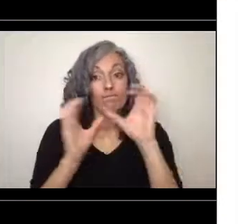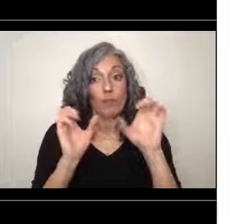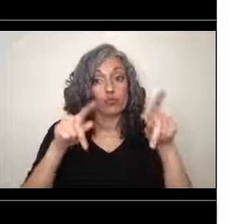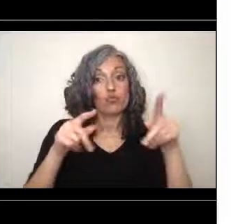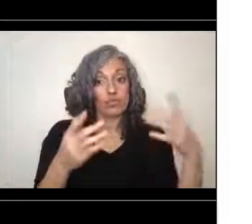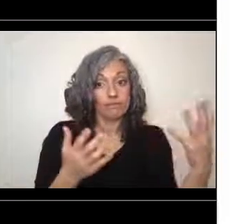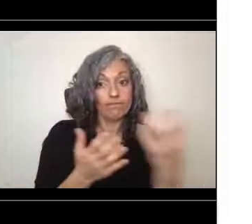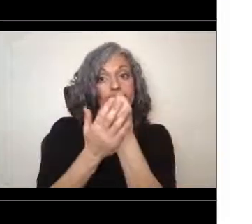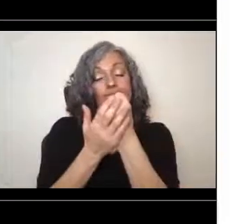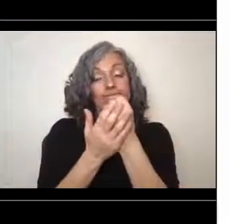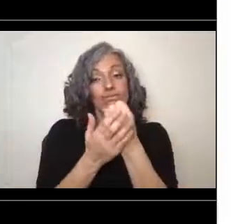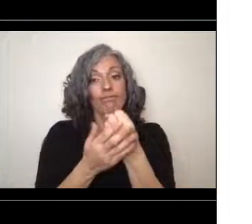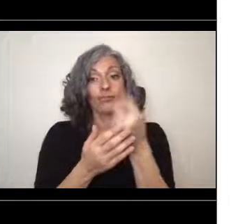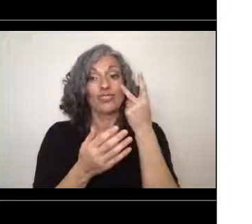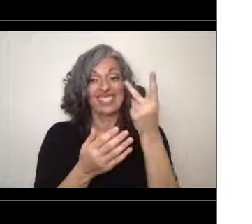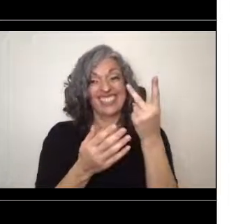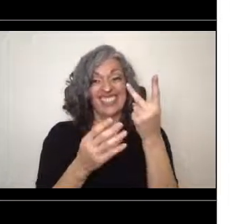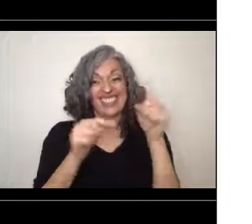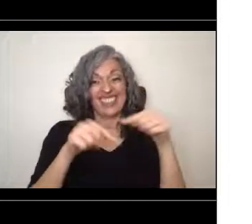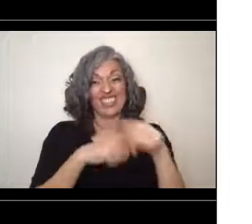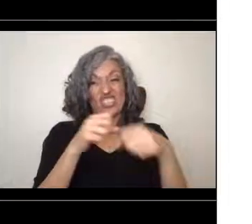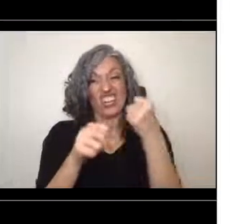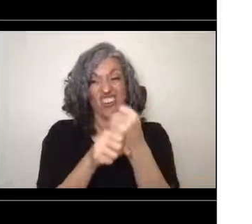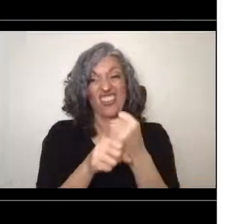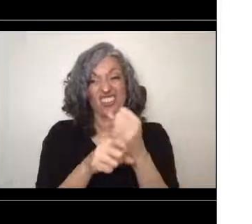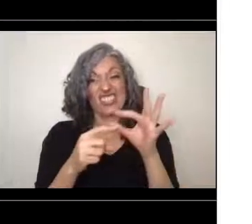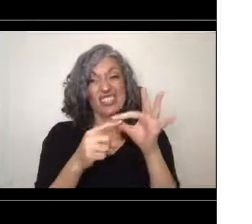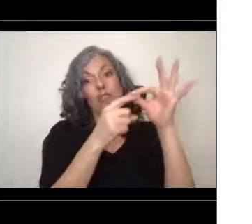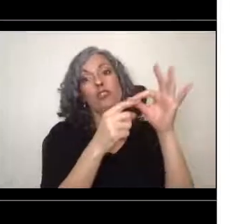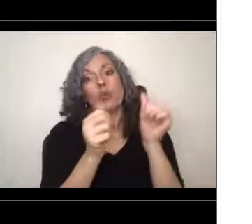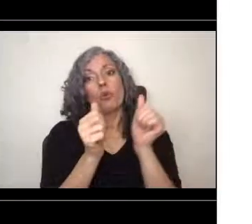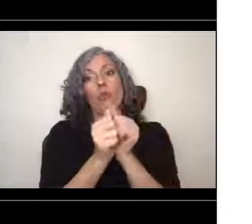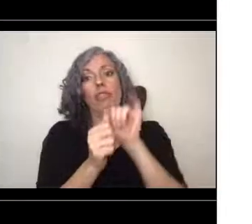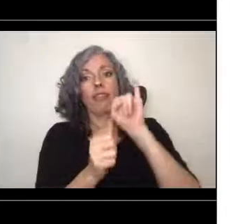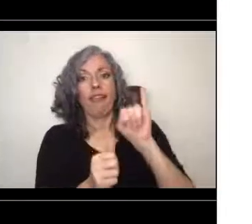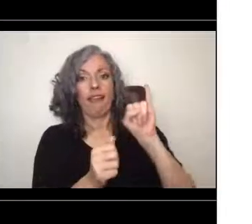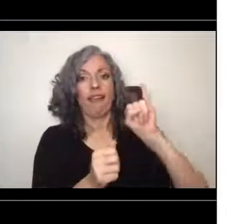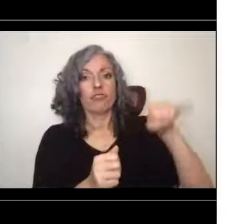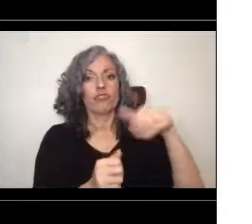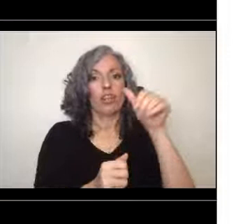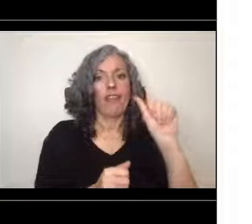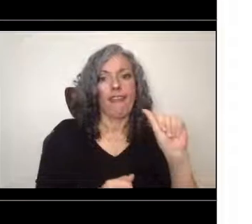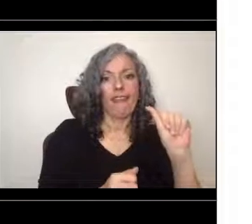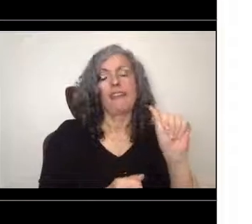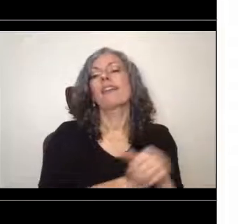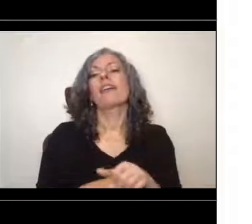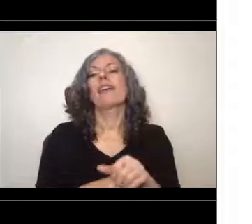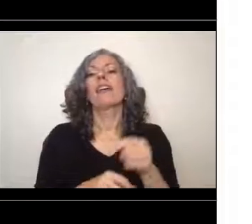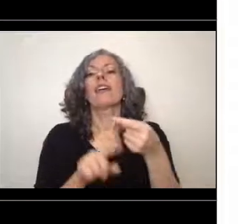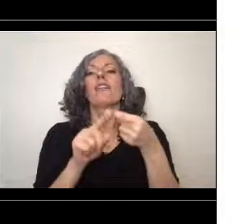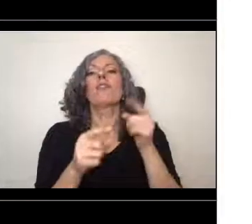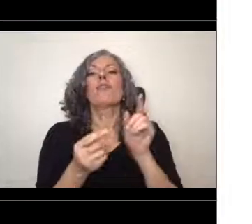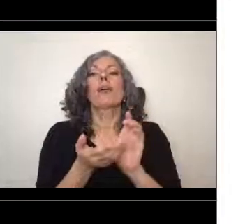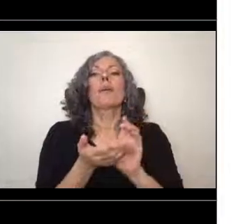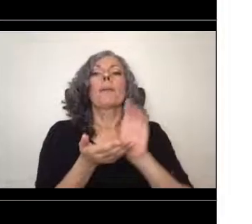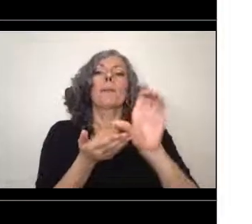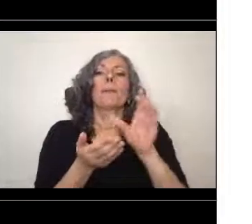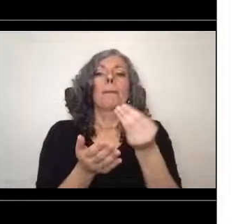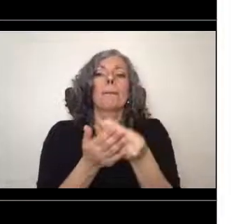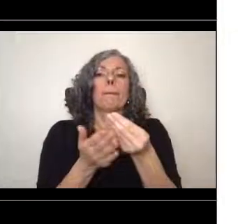that we've been able to see over the last year, especially with the passage of the IIJA. From a budgetary perspective, this is where we